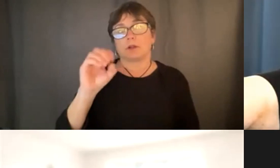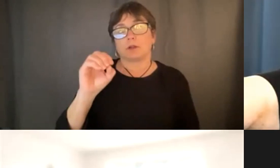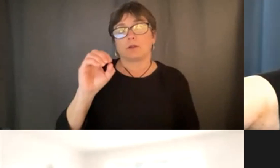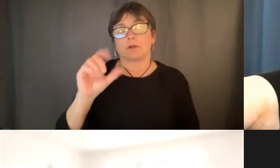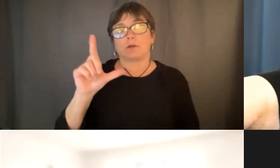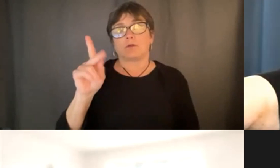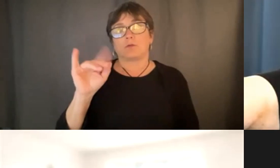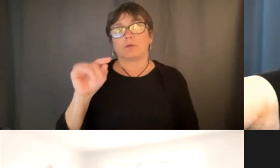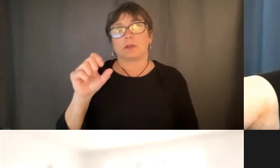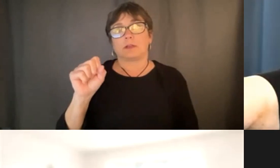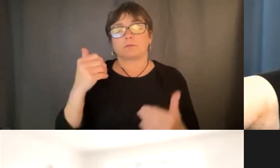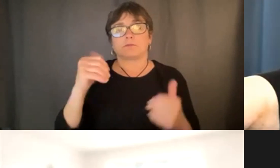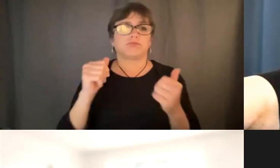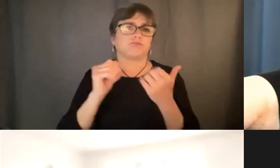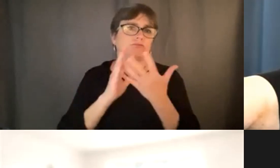great information.